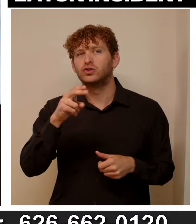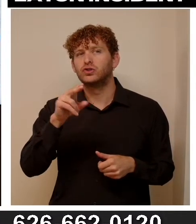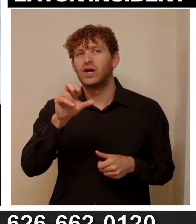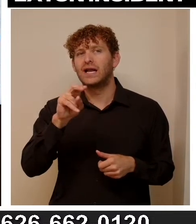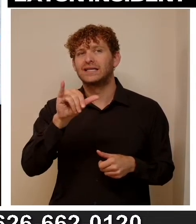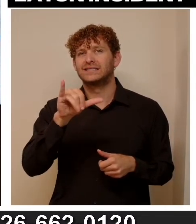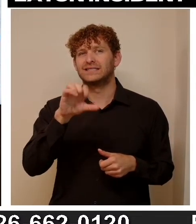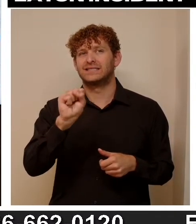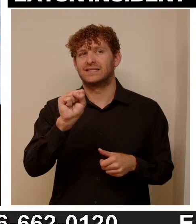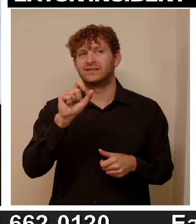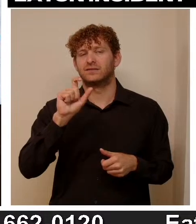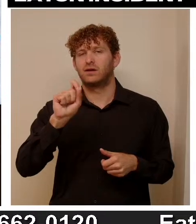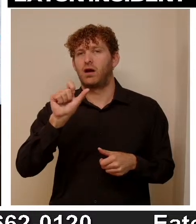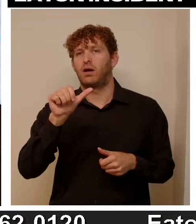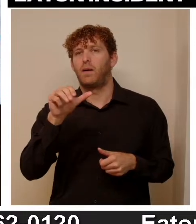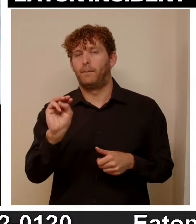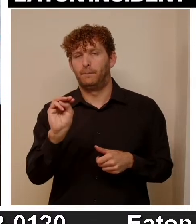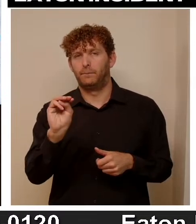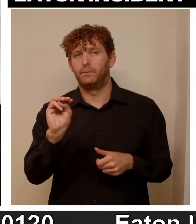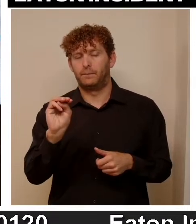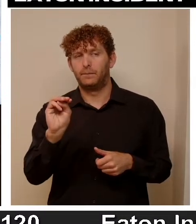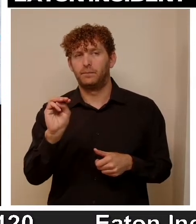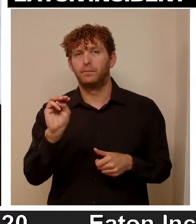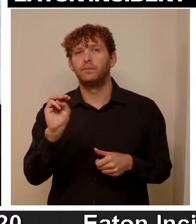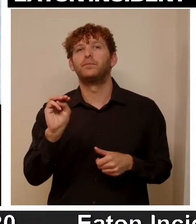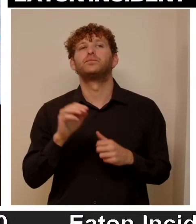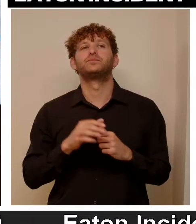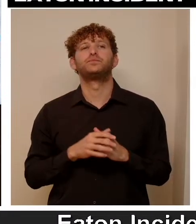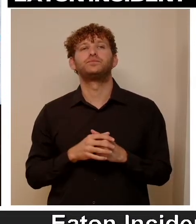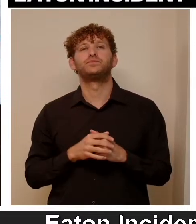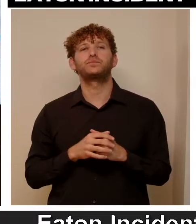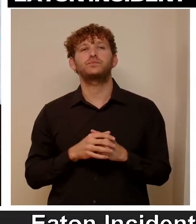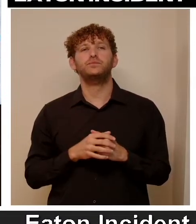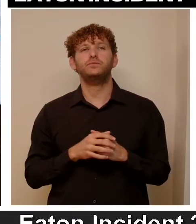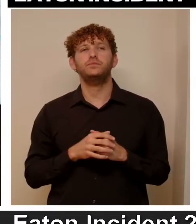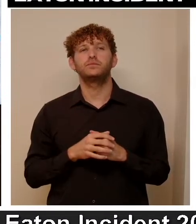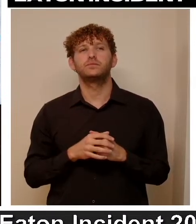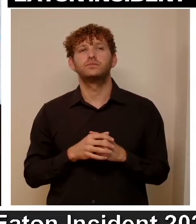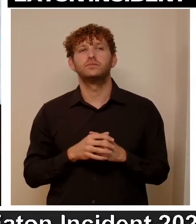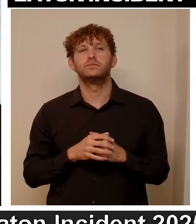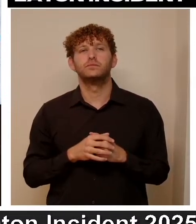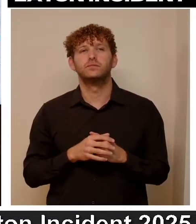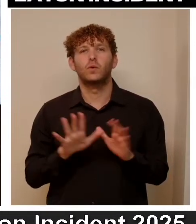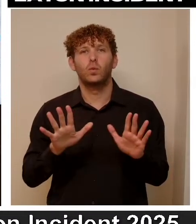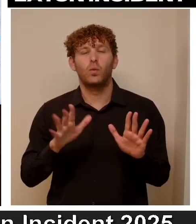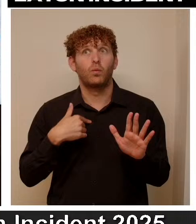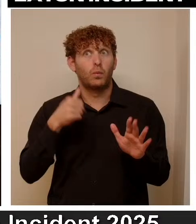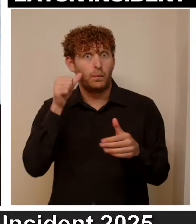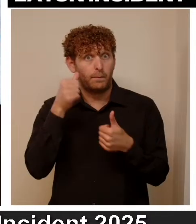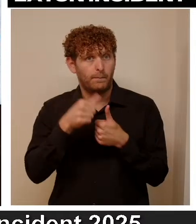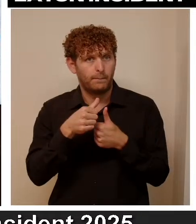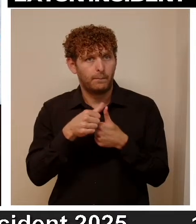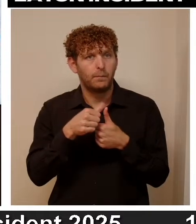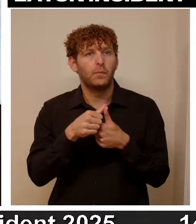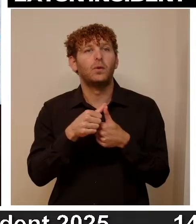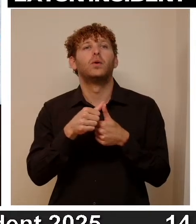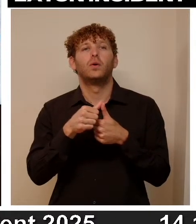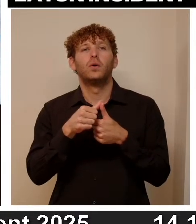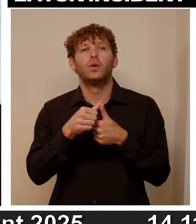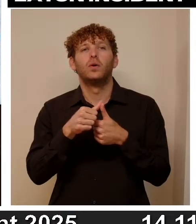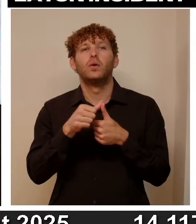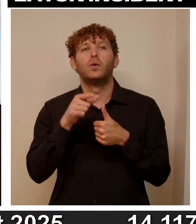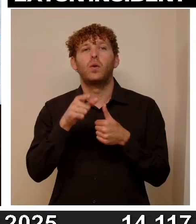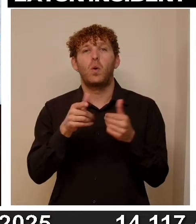I also want to mention one more thing. Just beware. Oh, before I mention that, I want to make sure people know that even though we're open in these